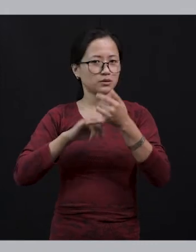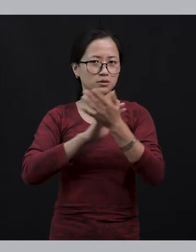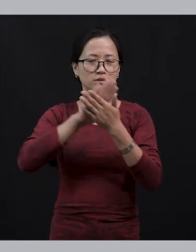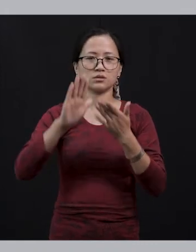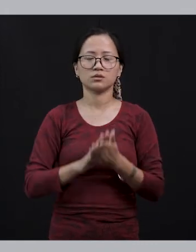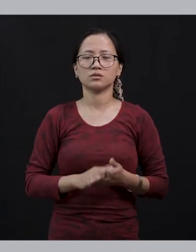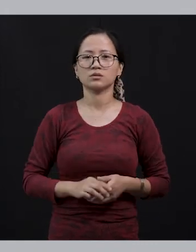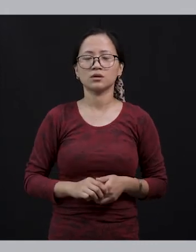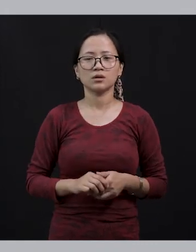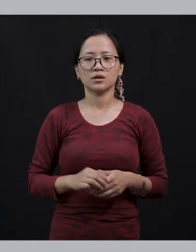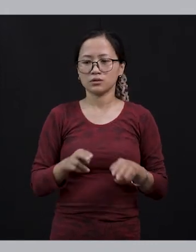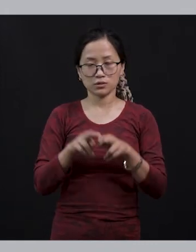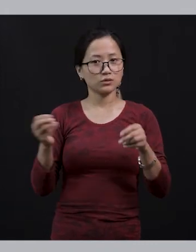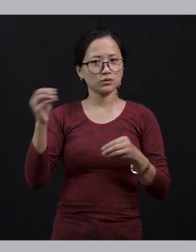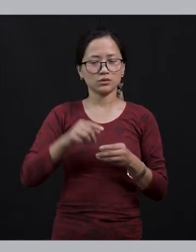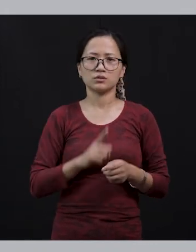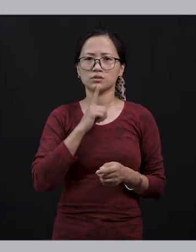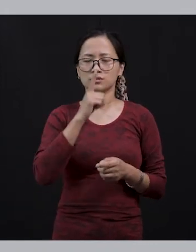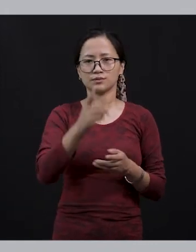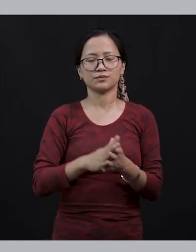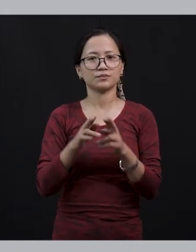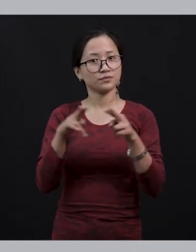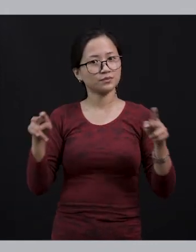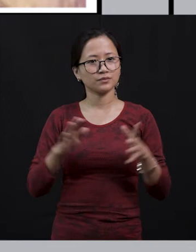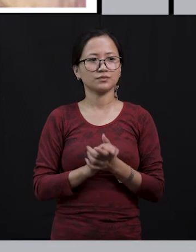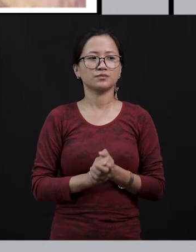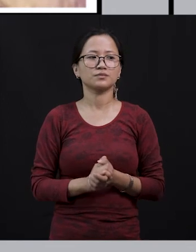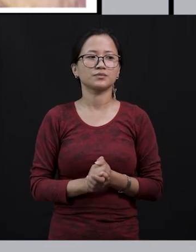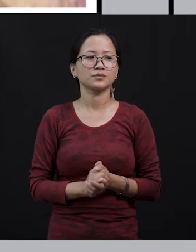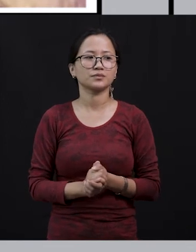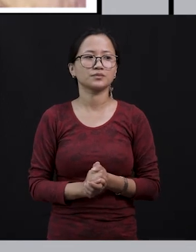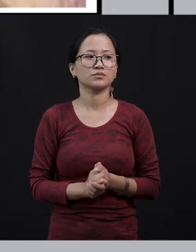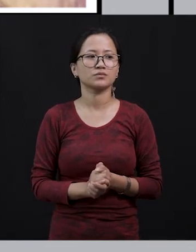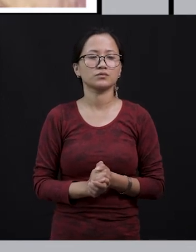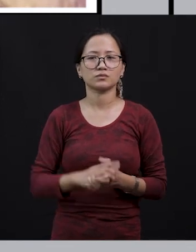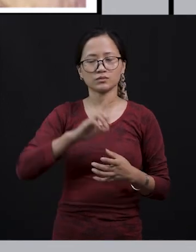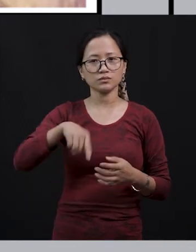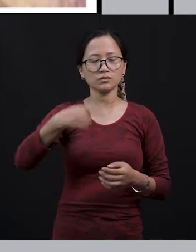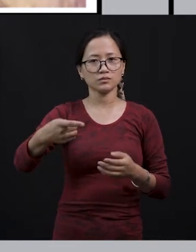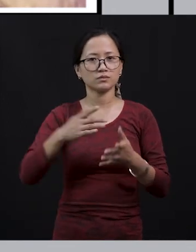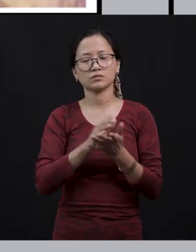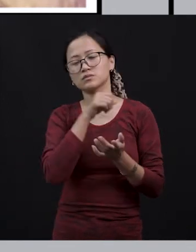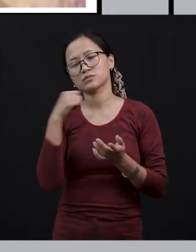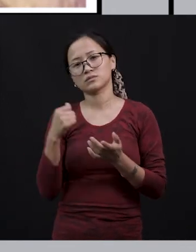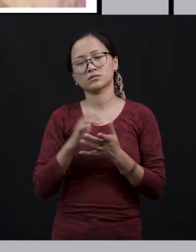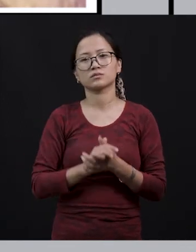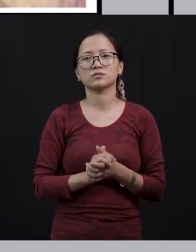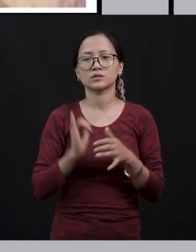he introduced the Ikta system, the Chalisa and Qutub Minar. After Iltumish